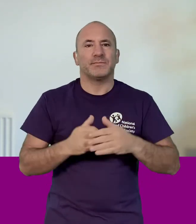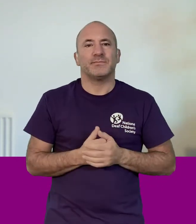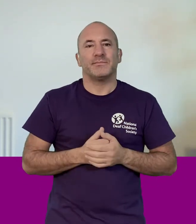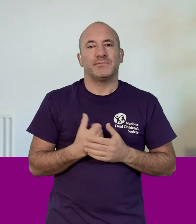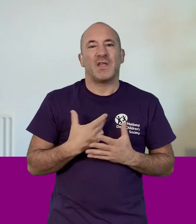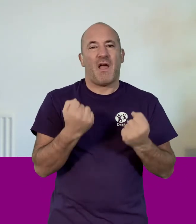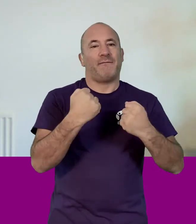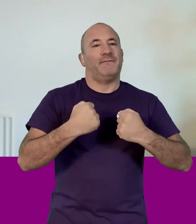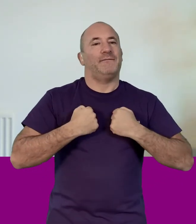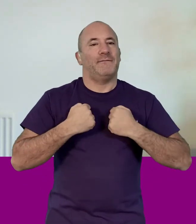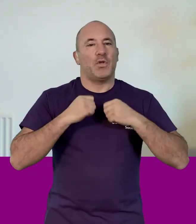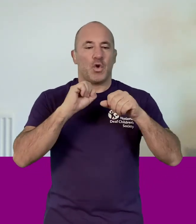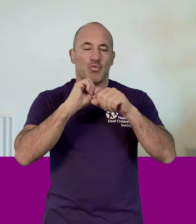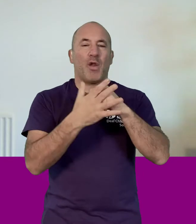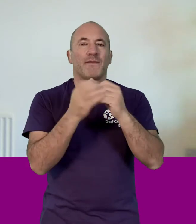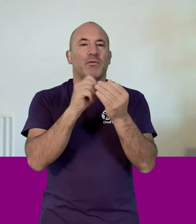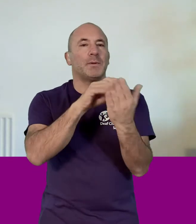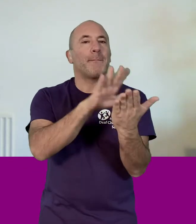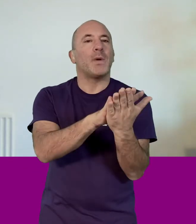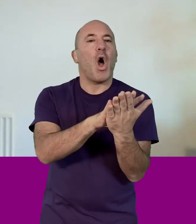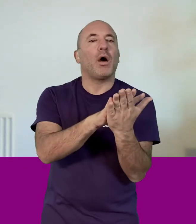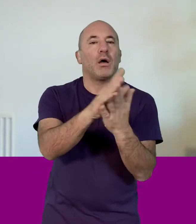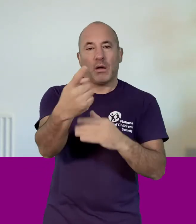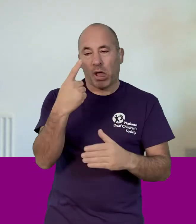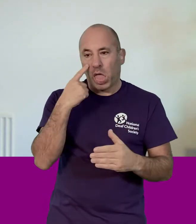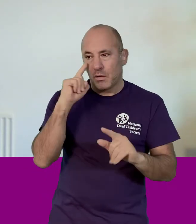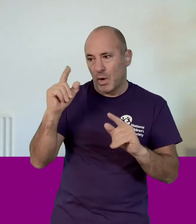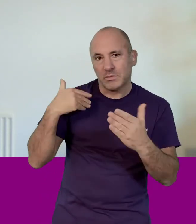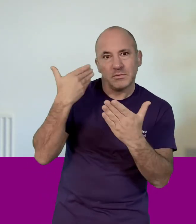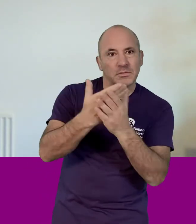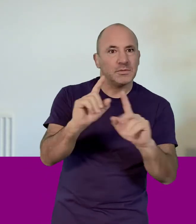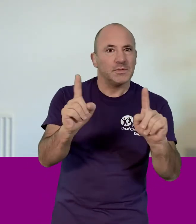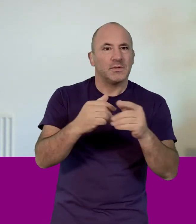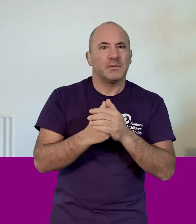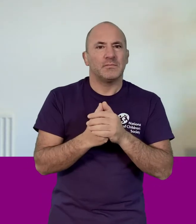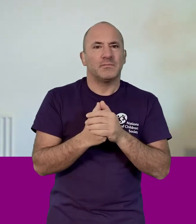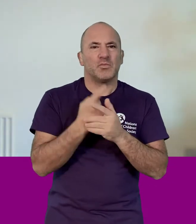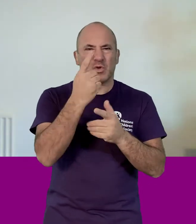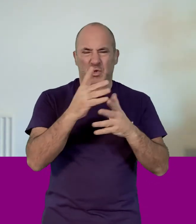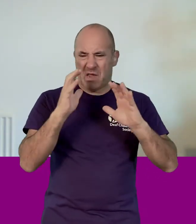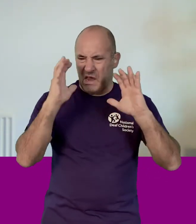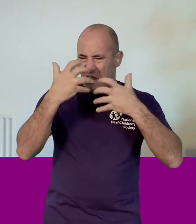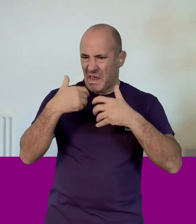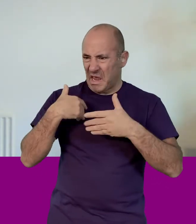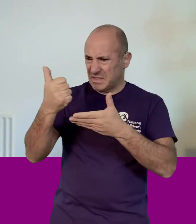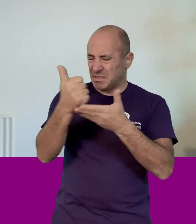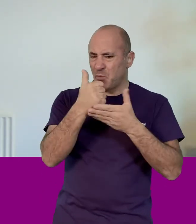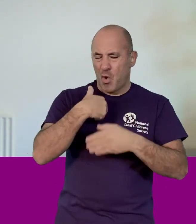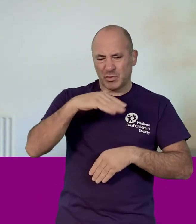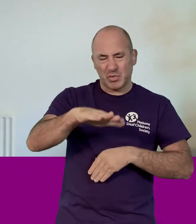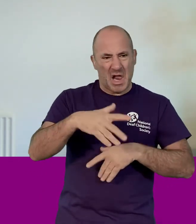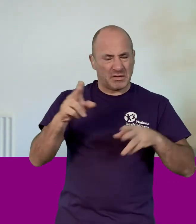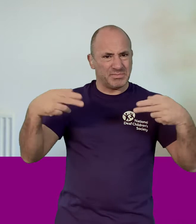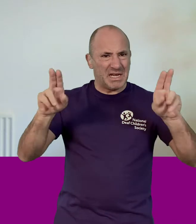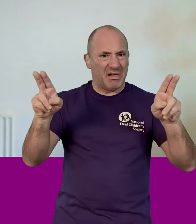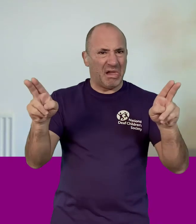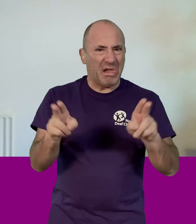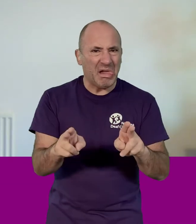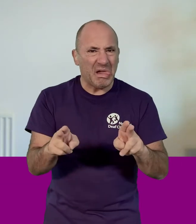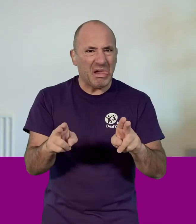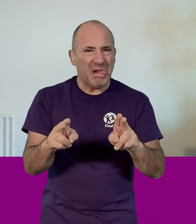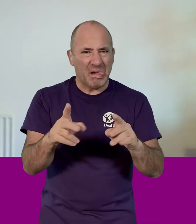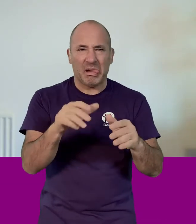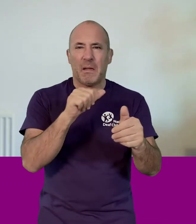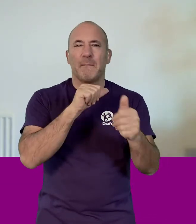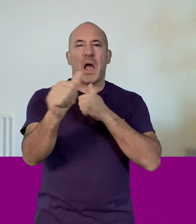can. Keep an eye on our coronavirus blogs for the latest updates. So if you have any concerns about reductions in